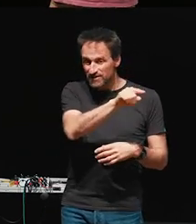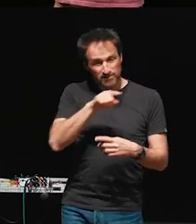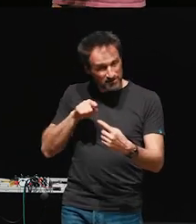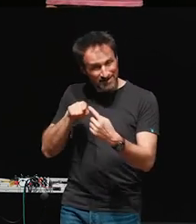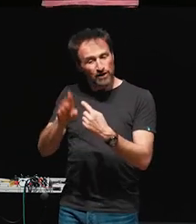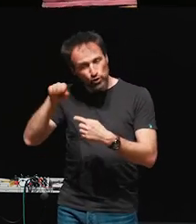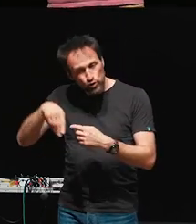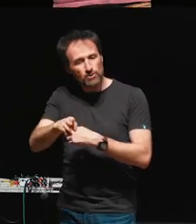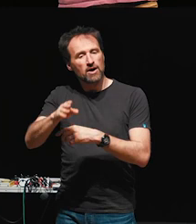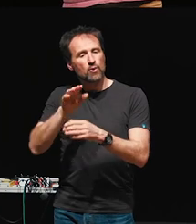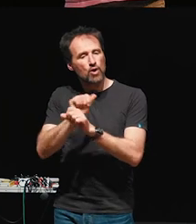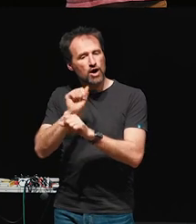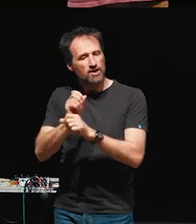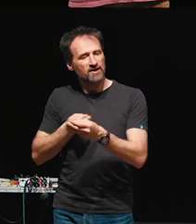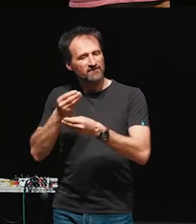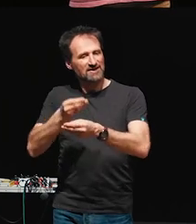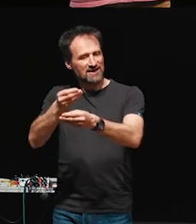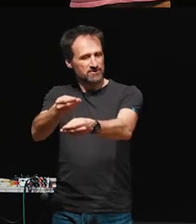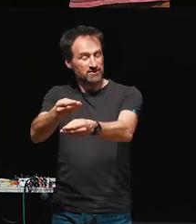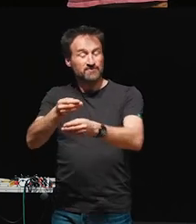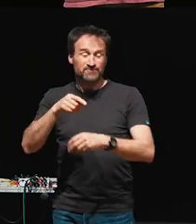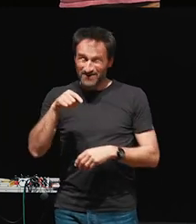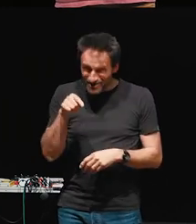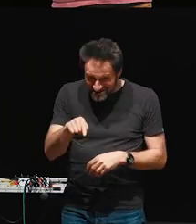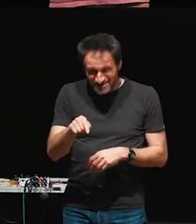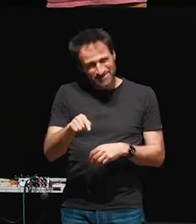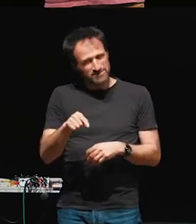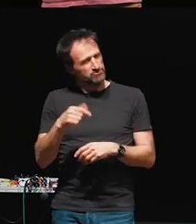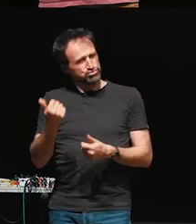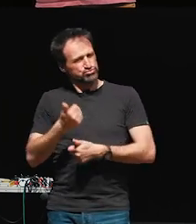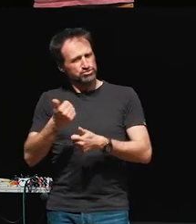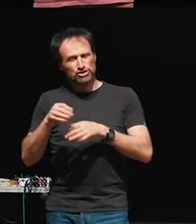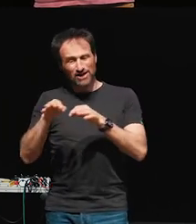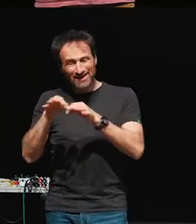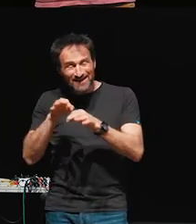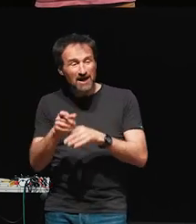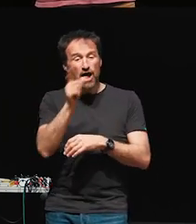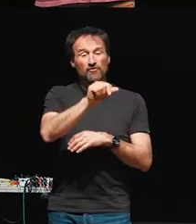potentially even really complicated processes that never touch the main thread using these strategies.